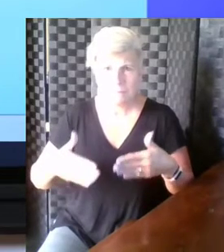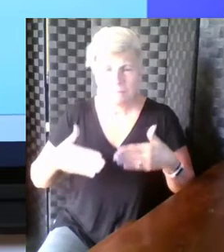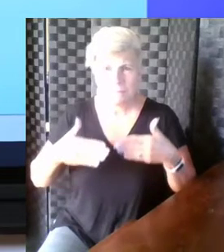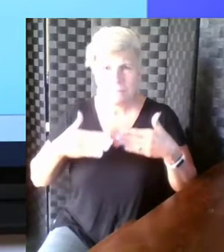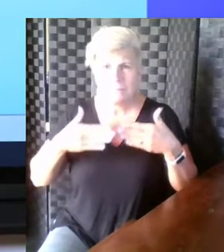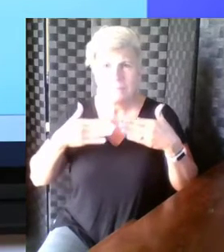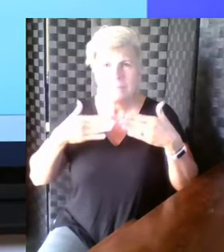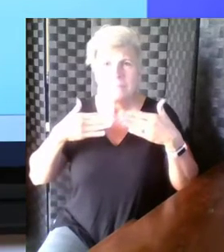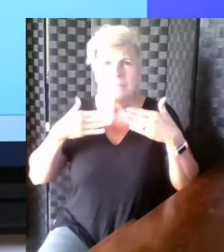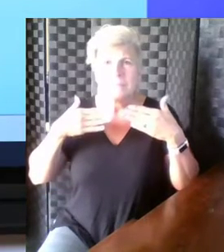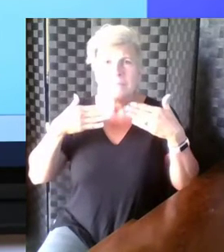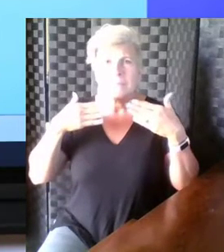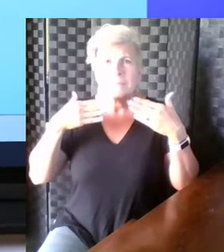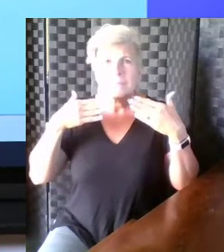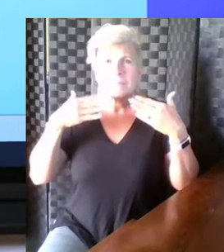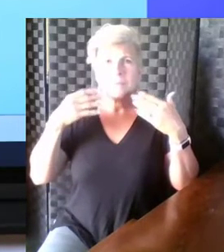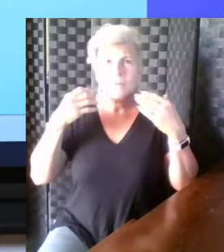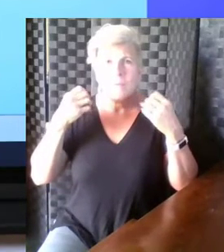Deep breath in.